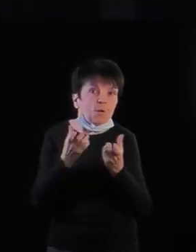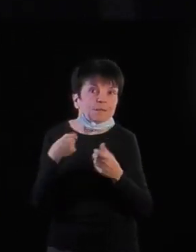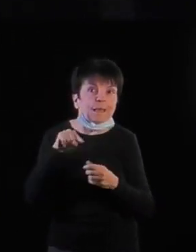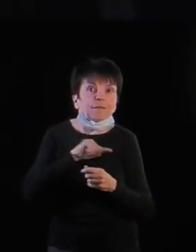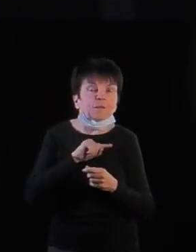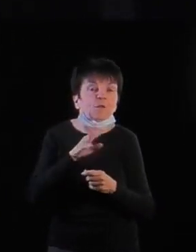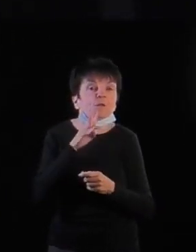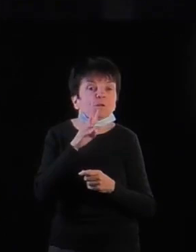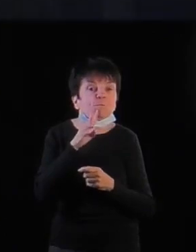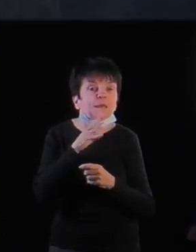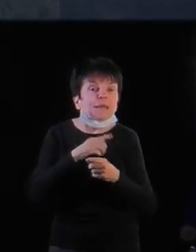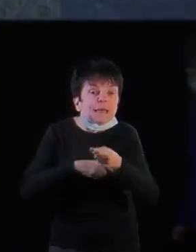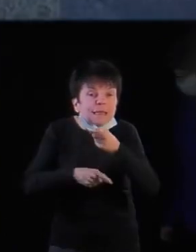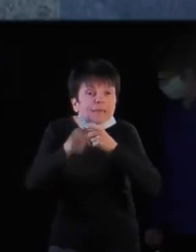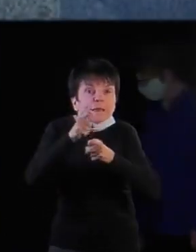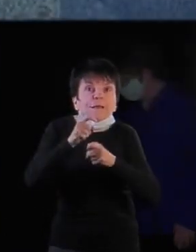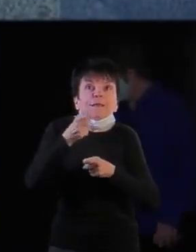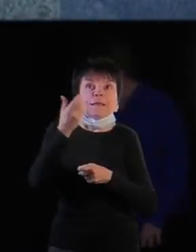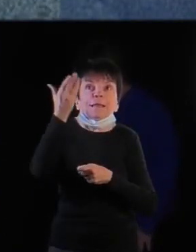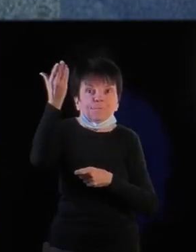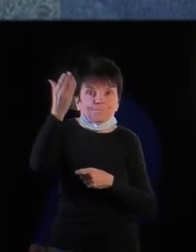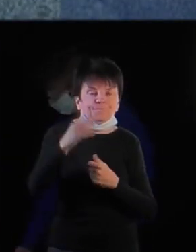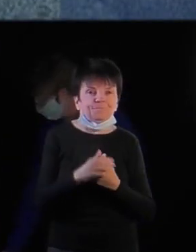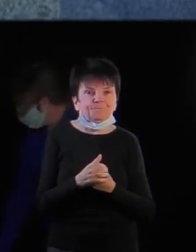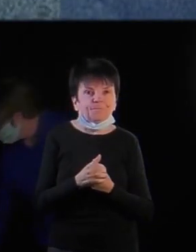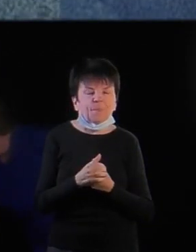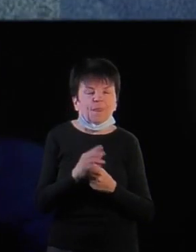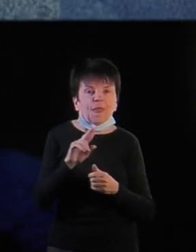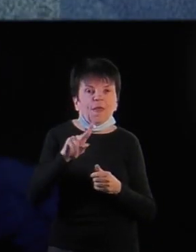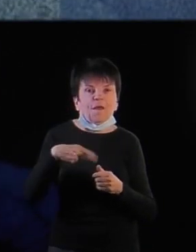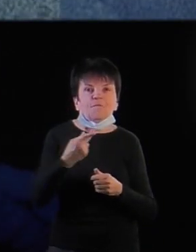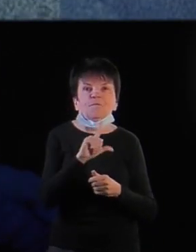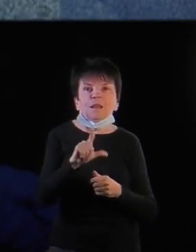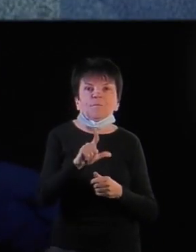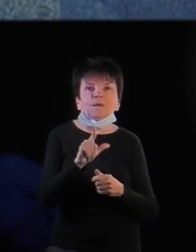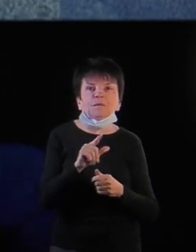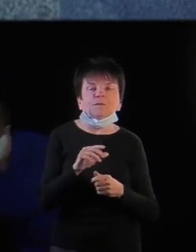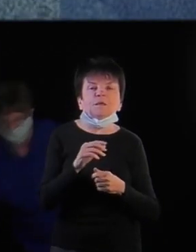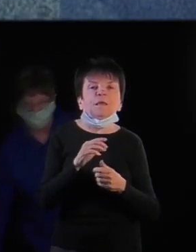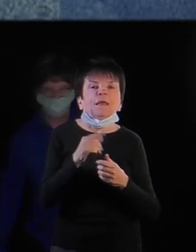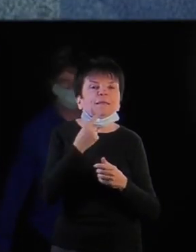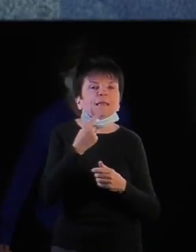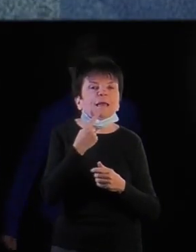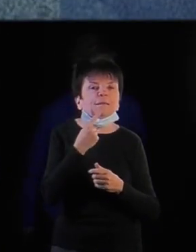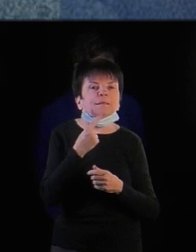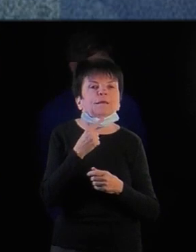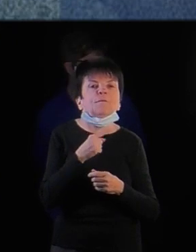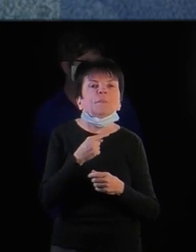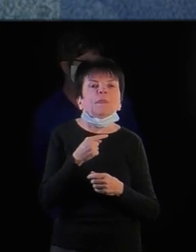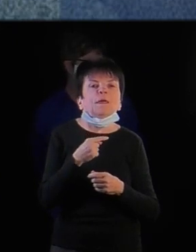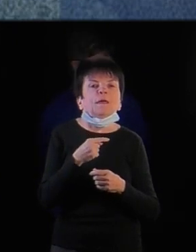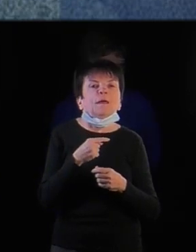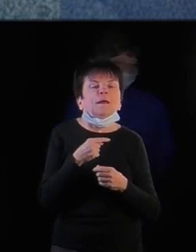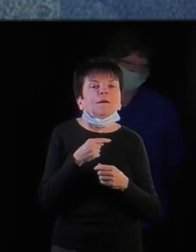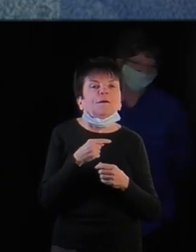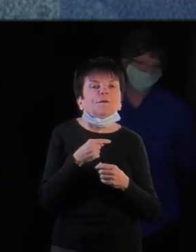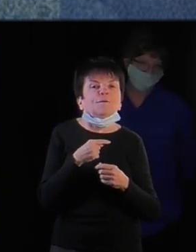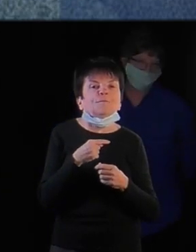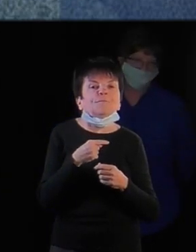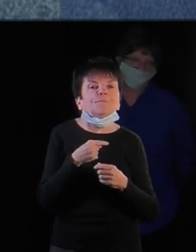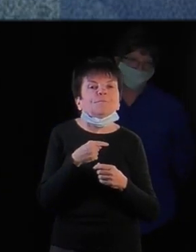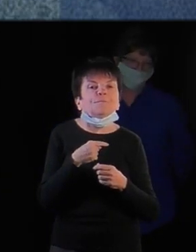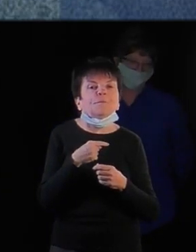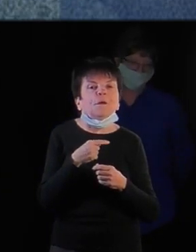behalf. Philippians chapter 1, 16 says, the latter do so out of love, knowing that I am, this is Paul, who is